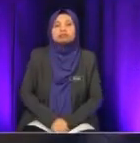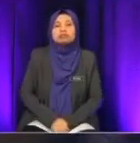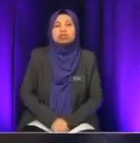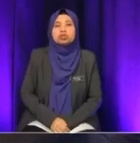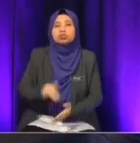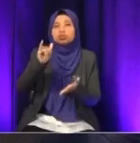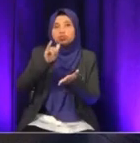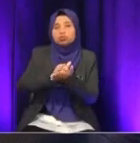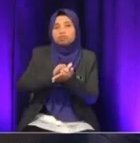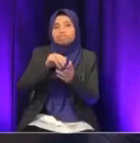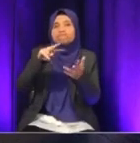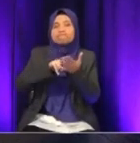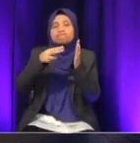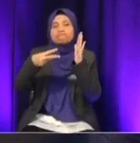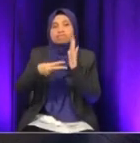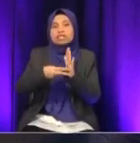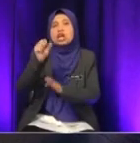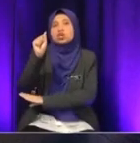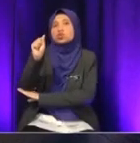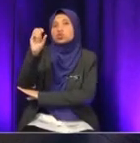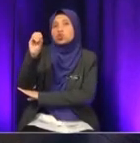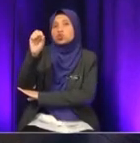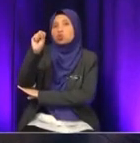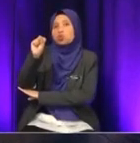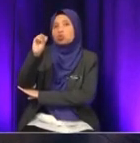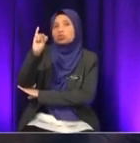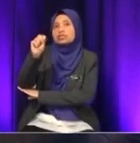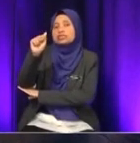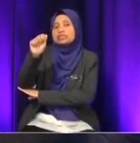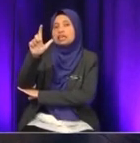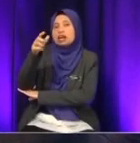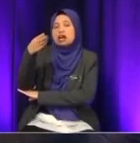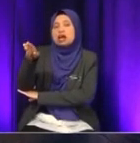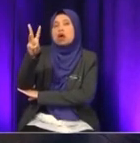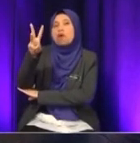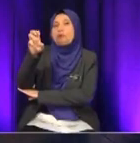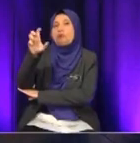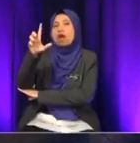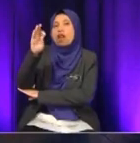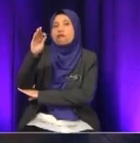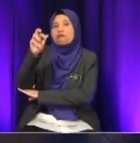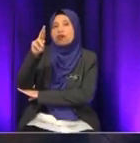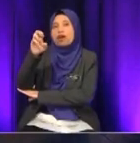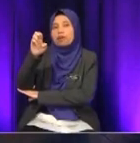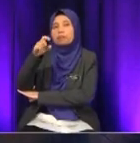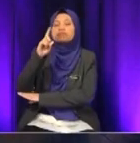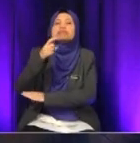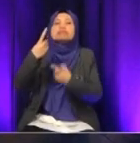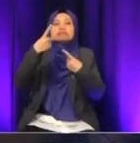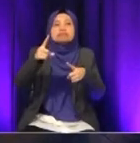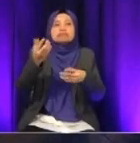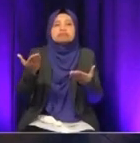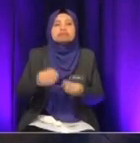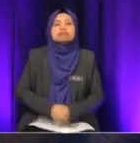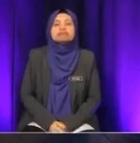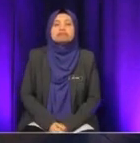social welfare? If you think it's a correct one, please put up your green card. But if you think it's a false one, please put up your red card. Show me your red